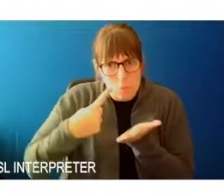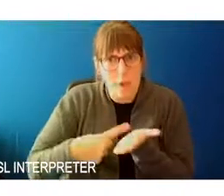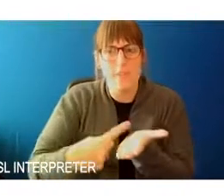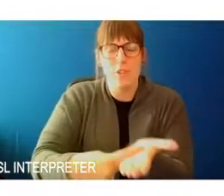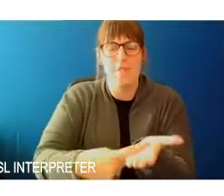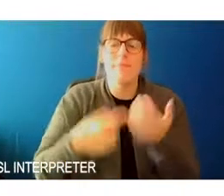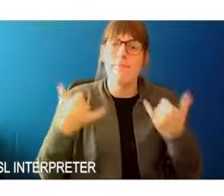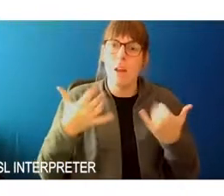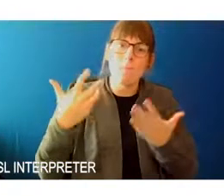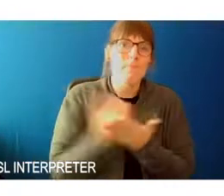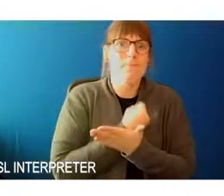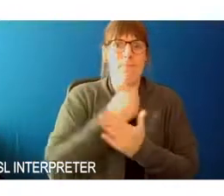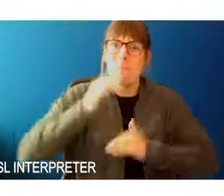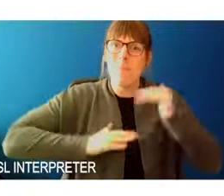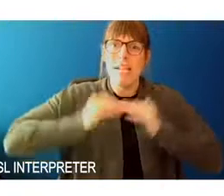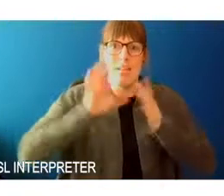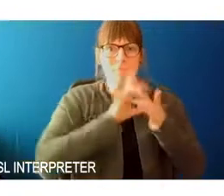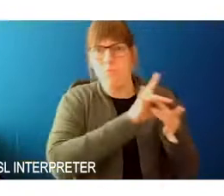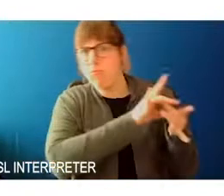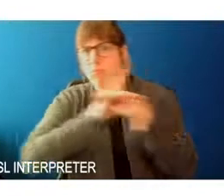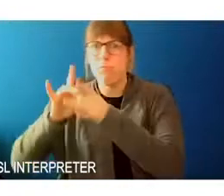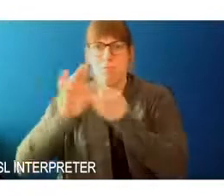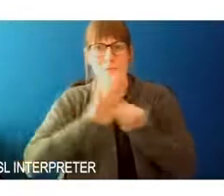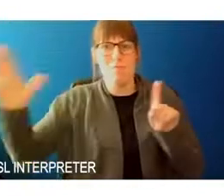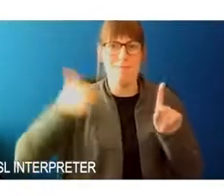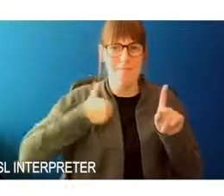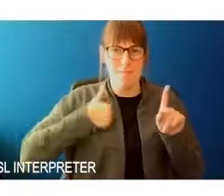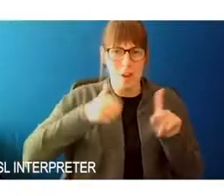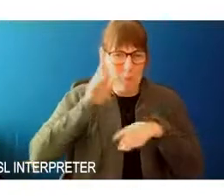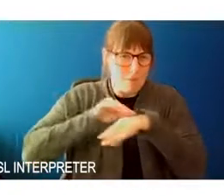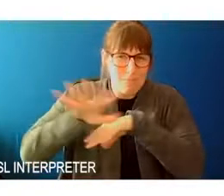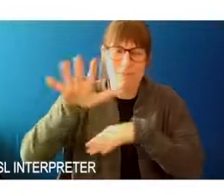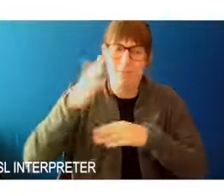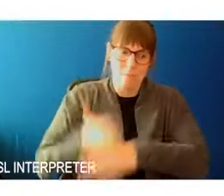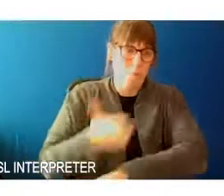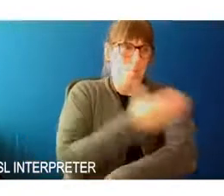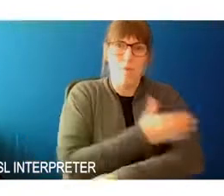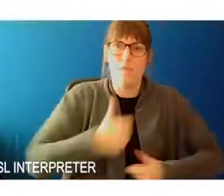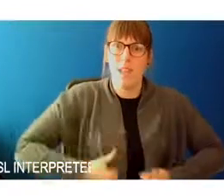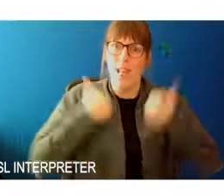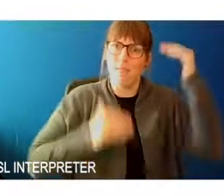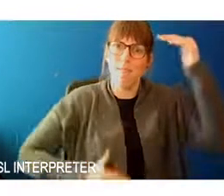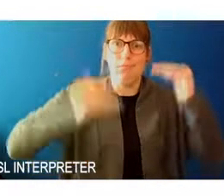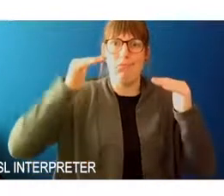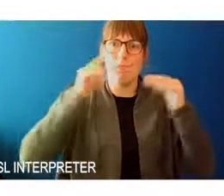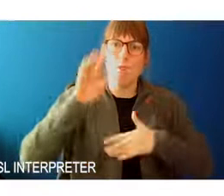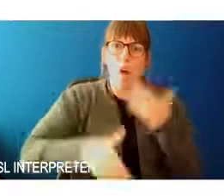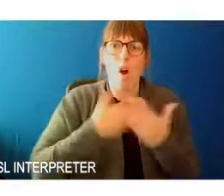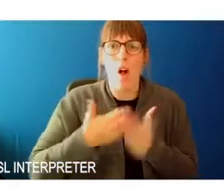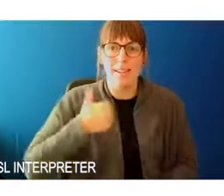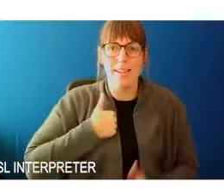Let's continue the conversation and let's build a national movement that improves quality of